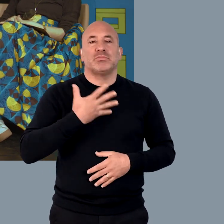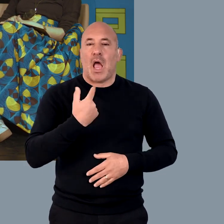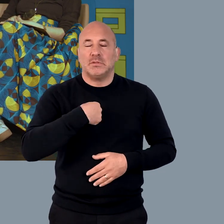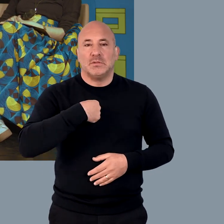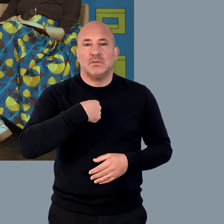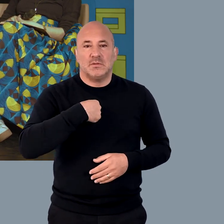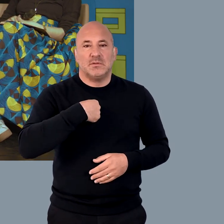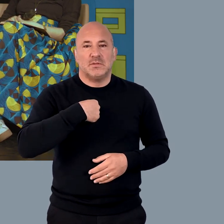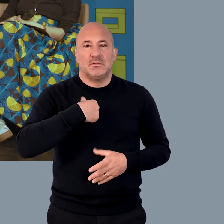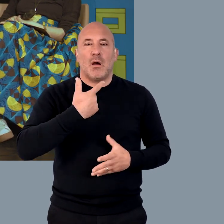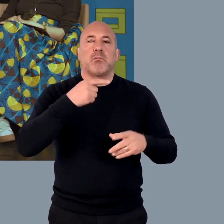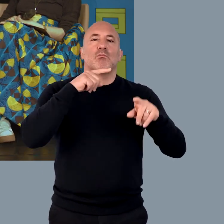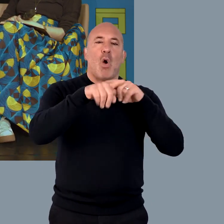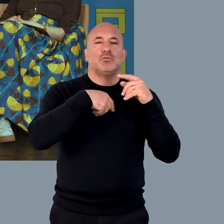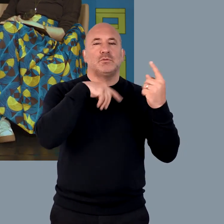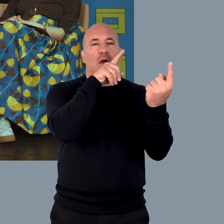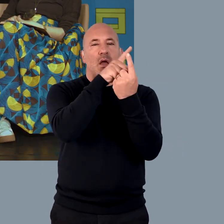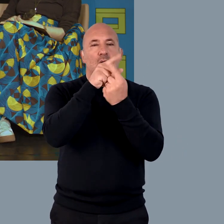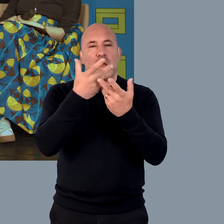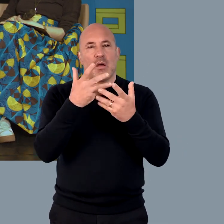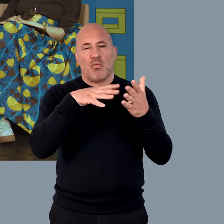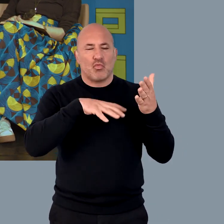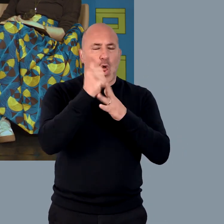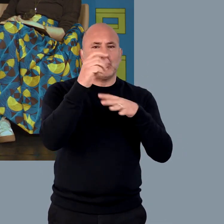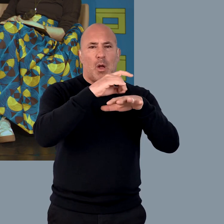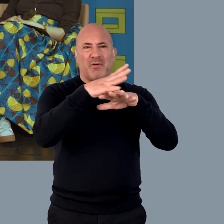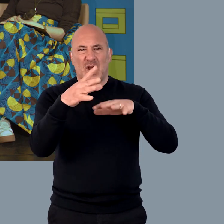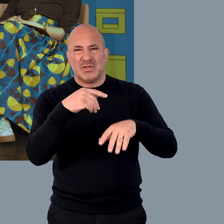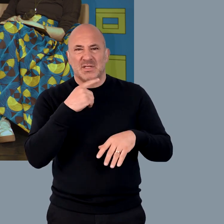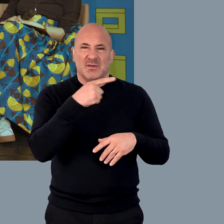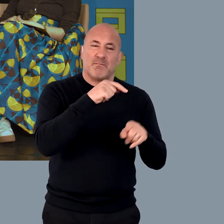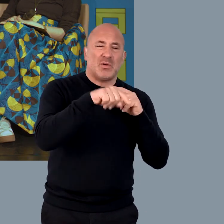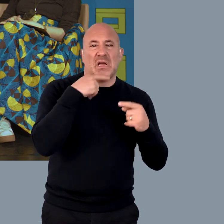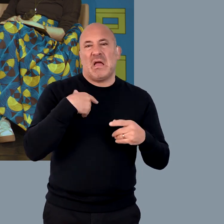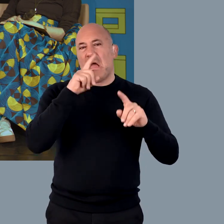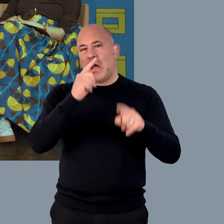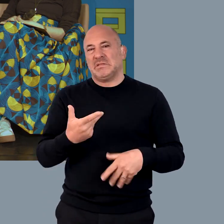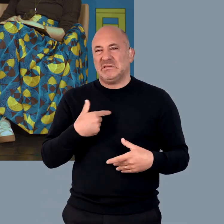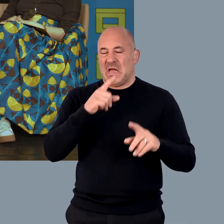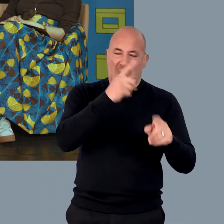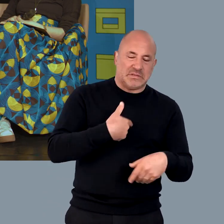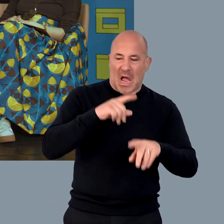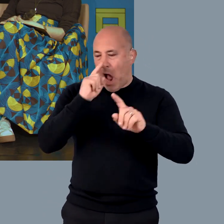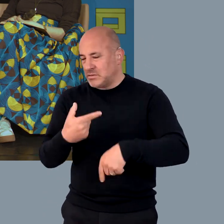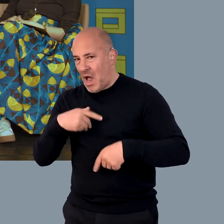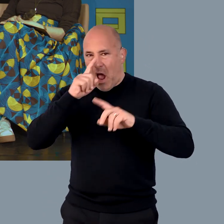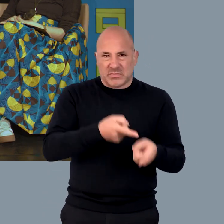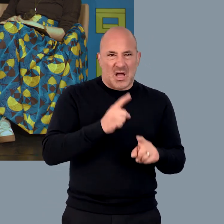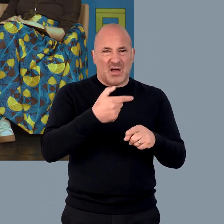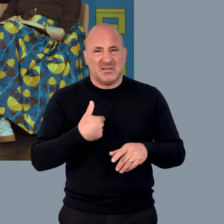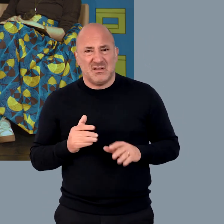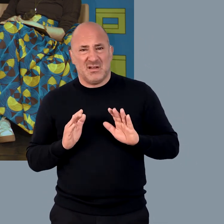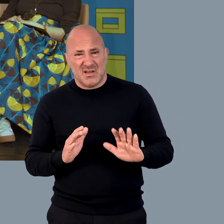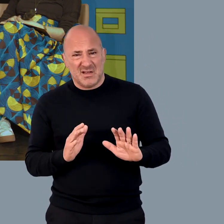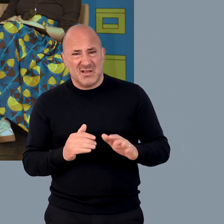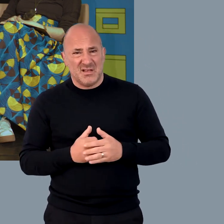and that really upsets me in a lot of different ways. But most of the time when I'm talking with culture professionals, they say, I can't